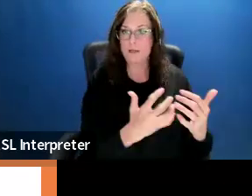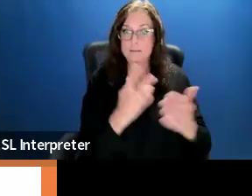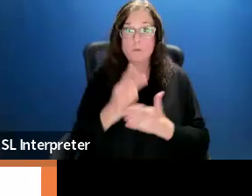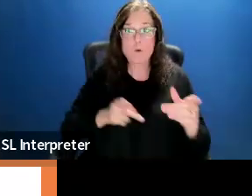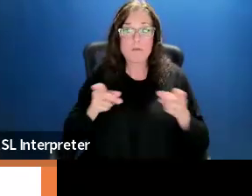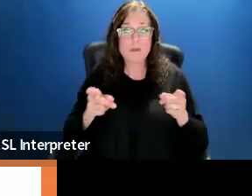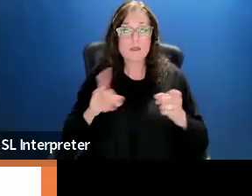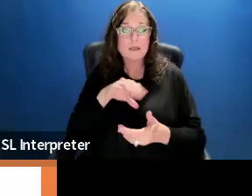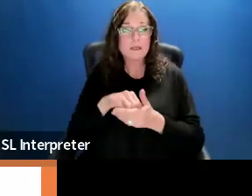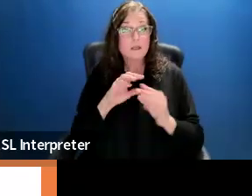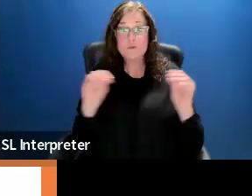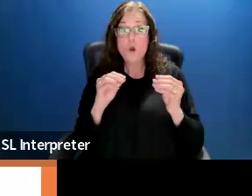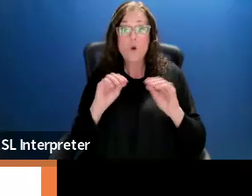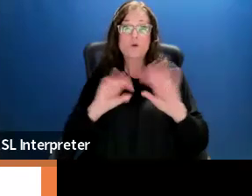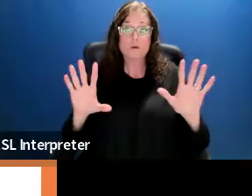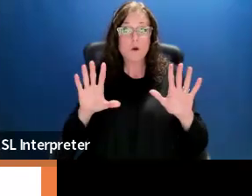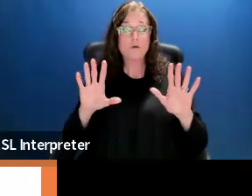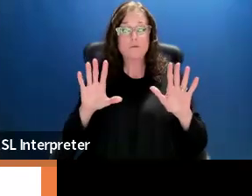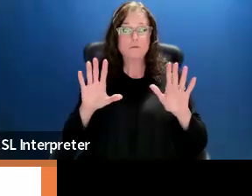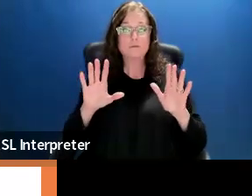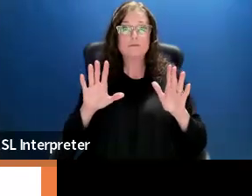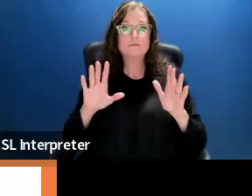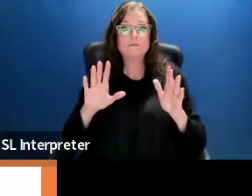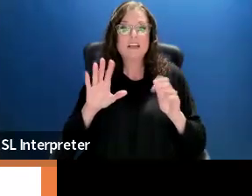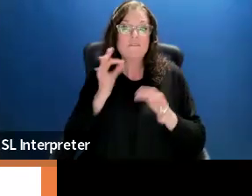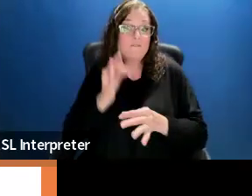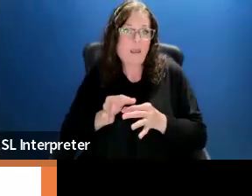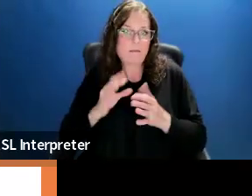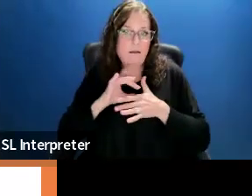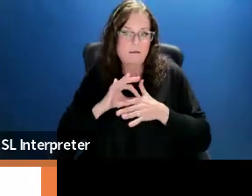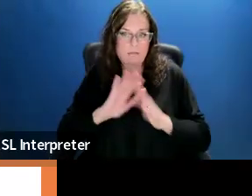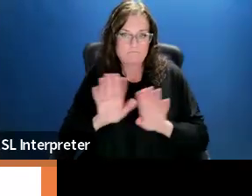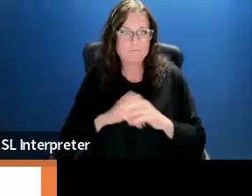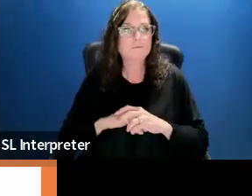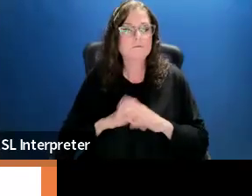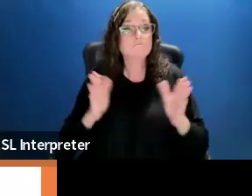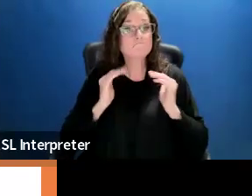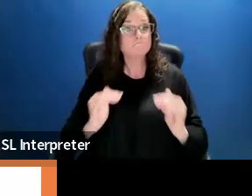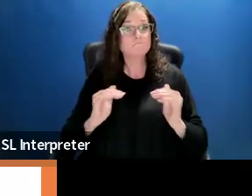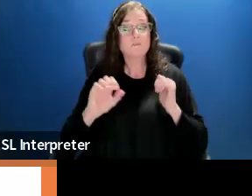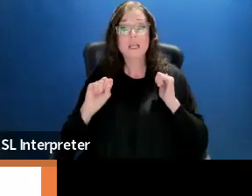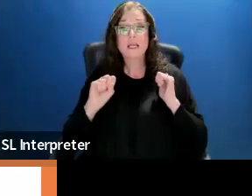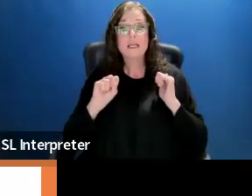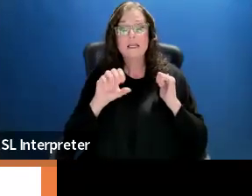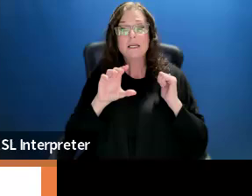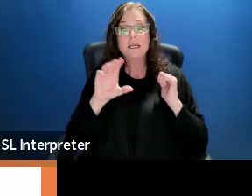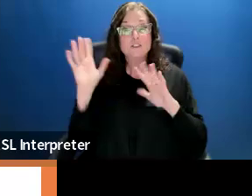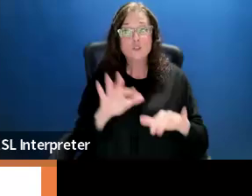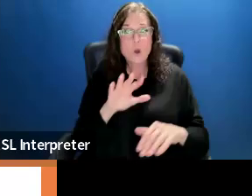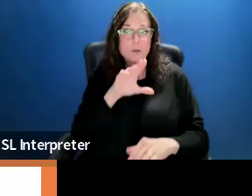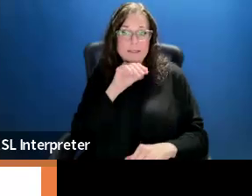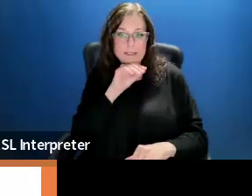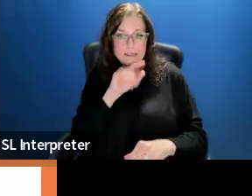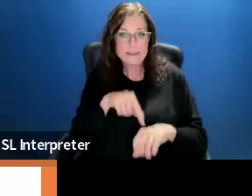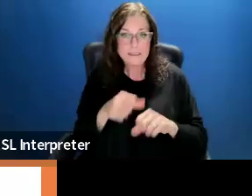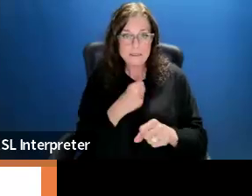It contains no overt faith content. Next slide, please. Snow Geese Season. a touching picture